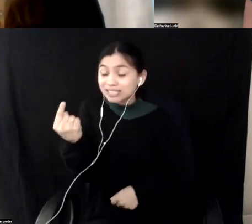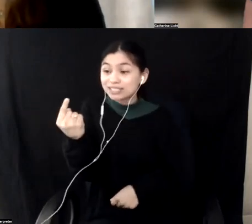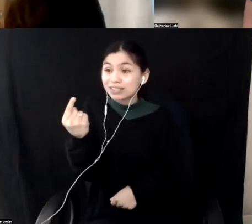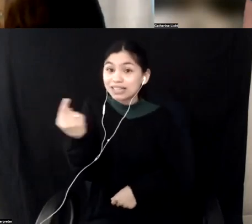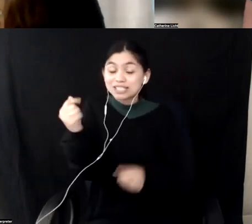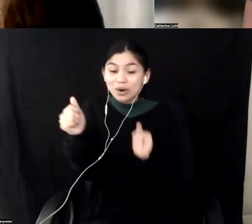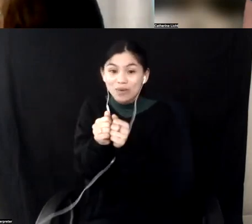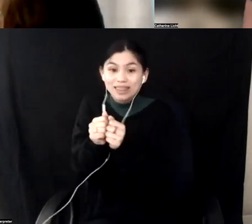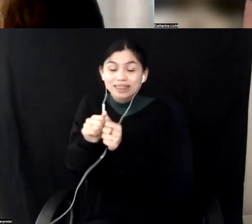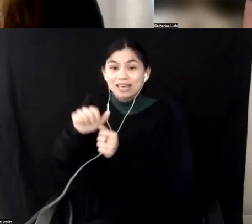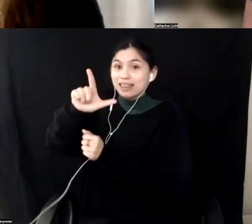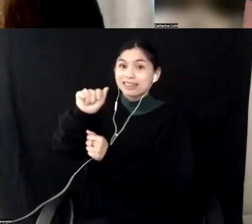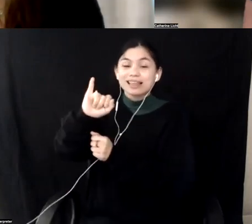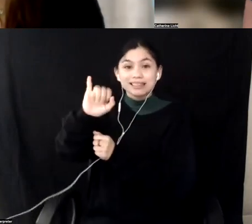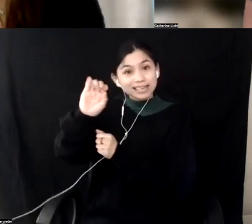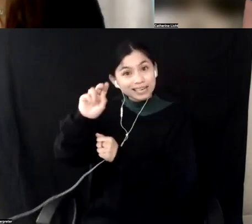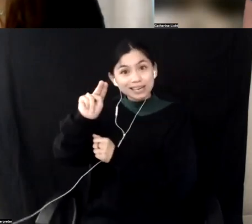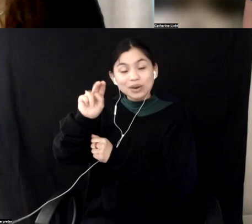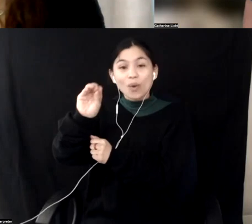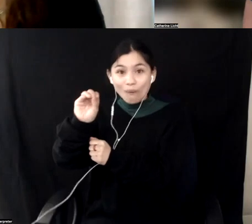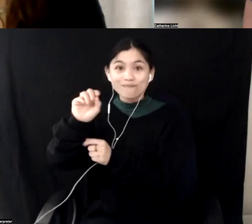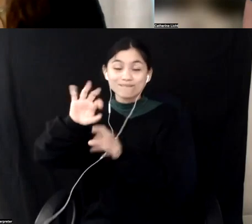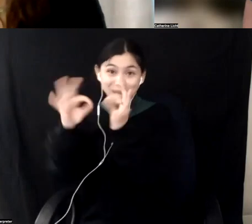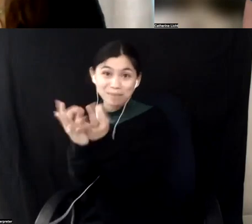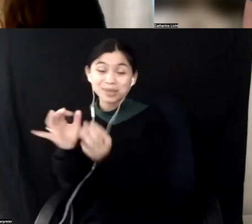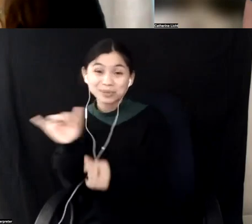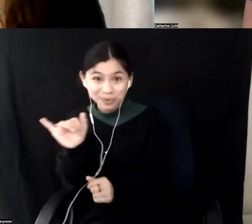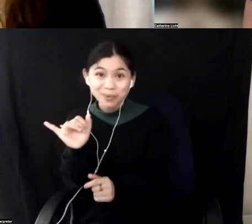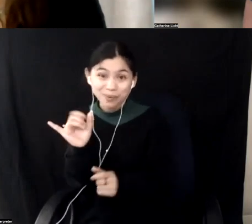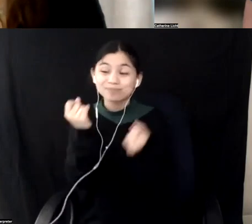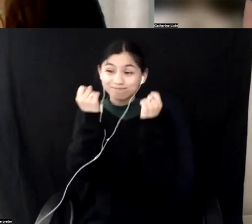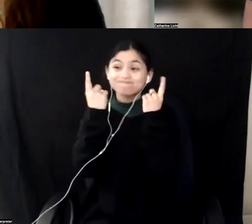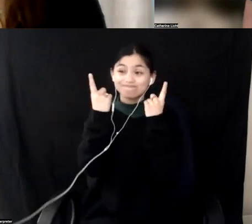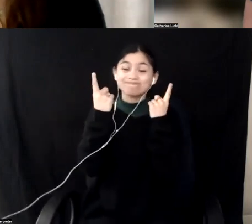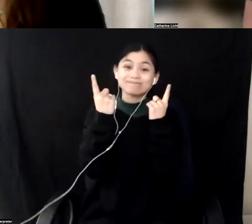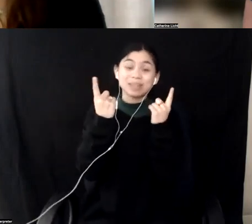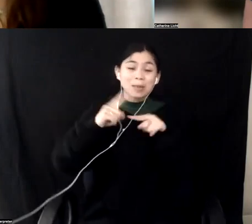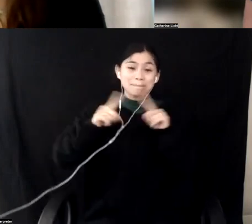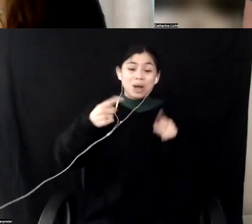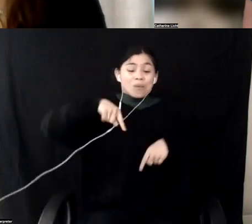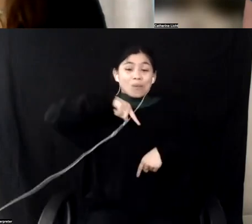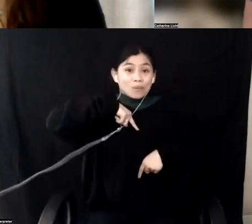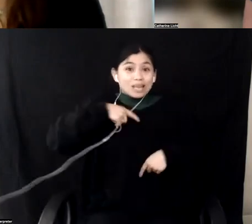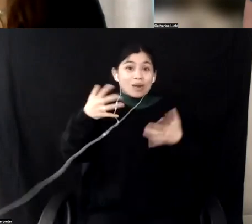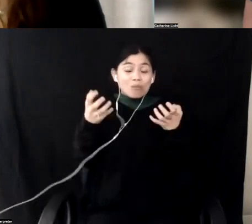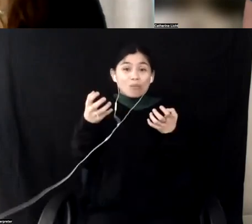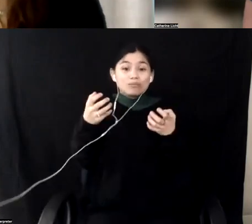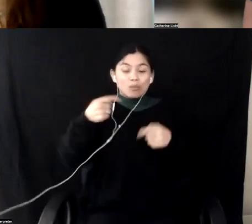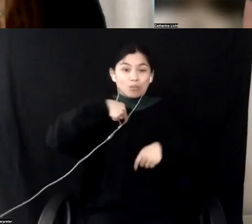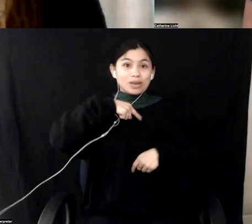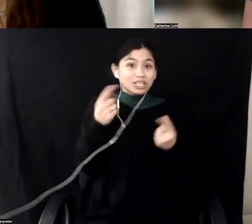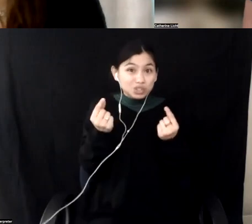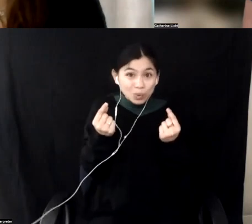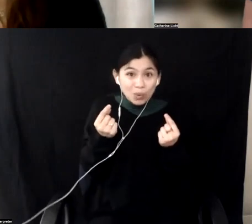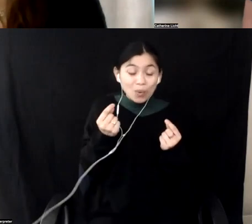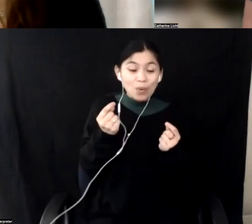Latino for a Latino family. Um, what we really try to do is give her a